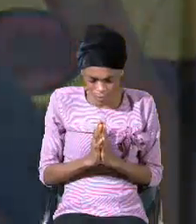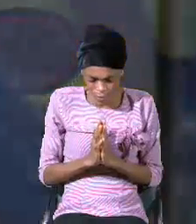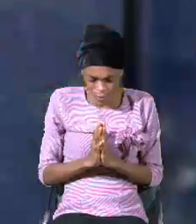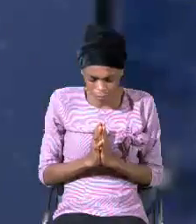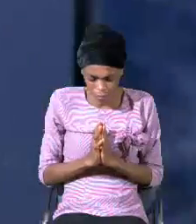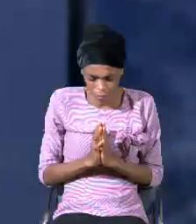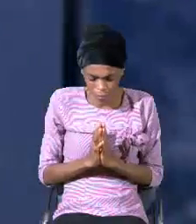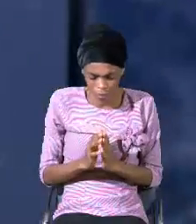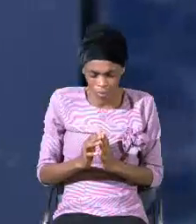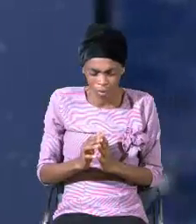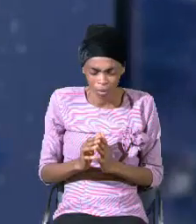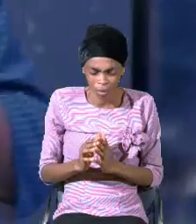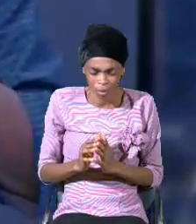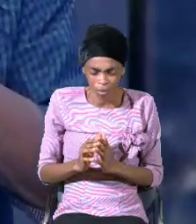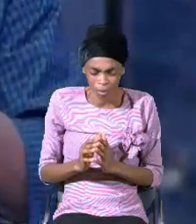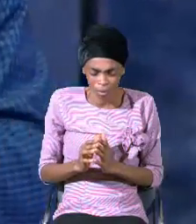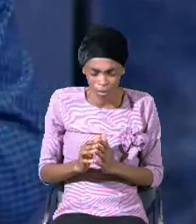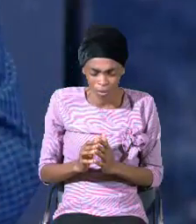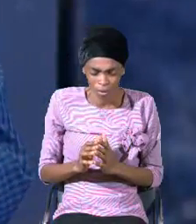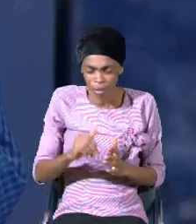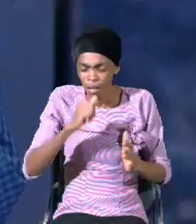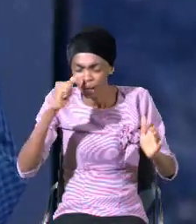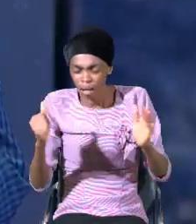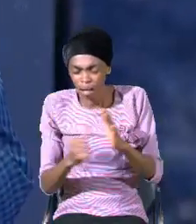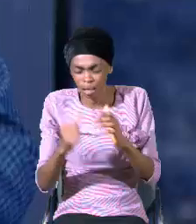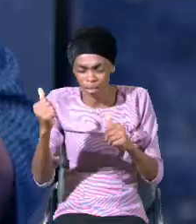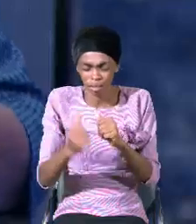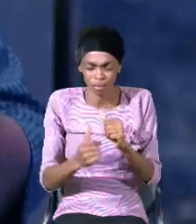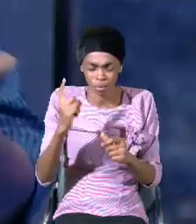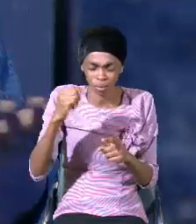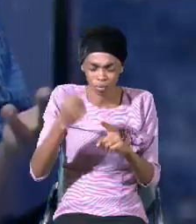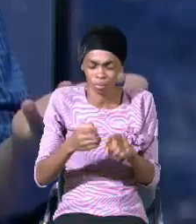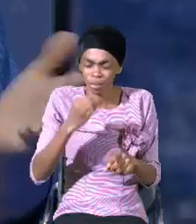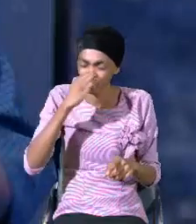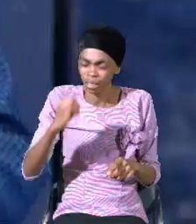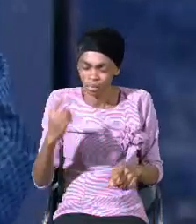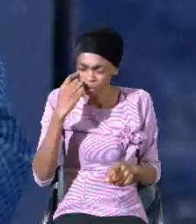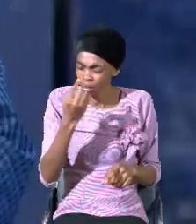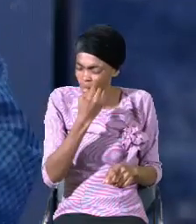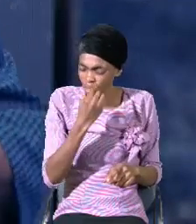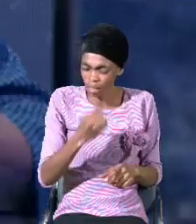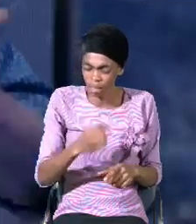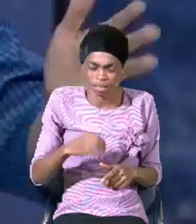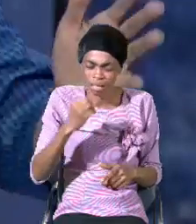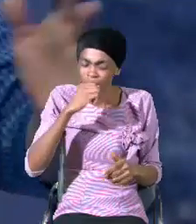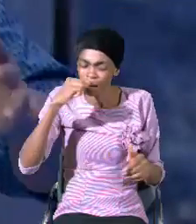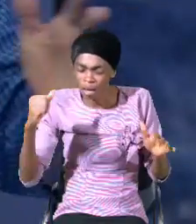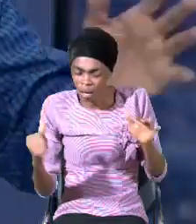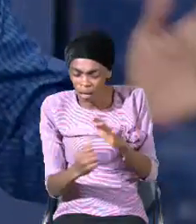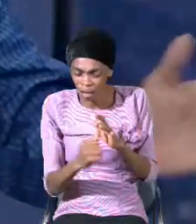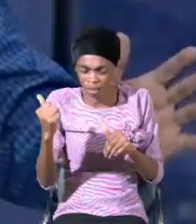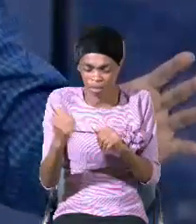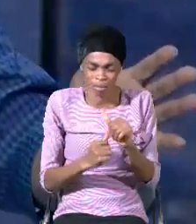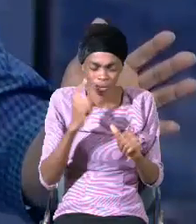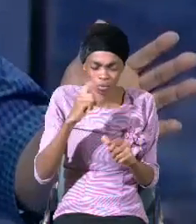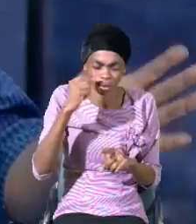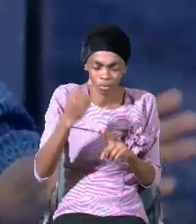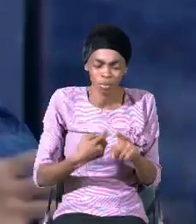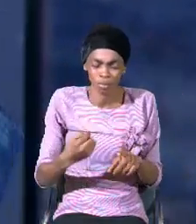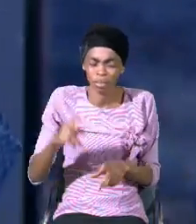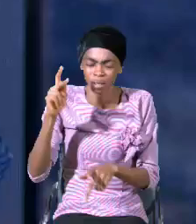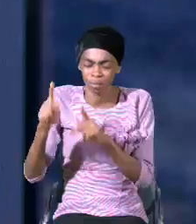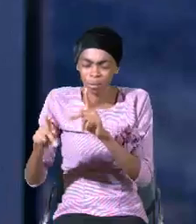Hide everyone from the evil eye. Hide everyone from the people that